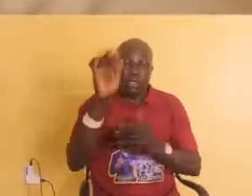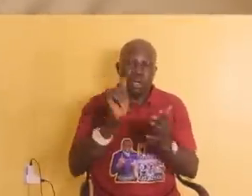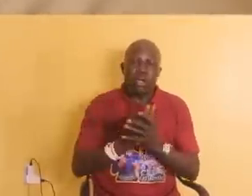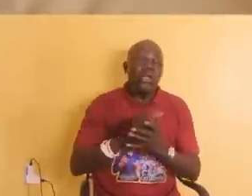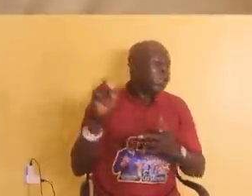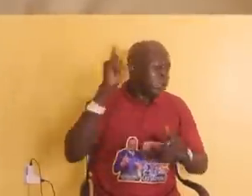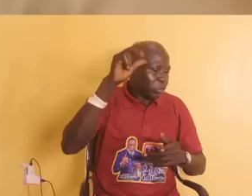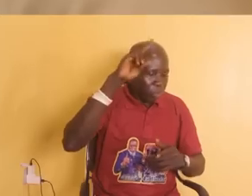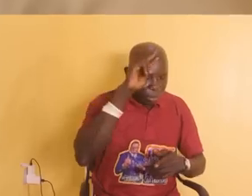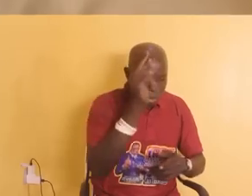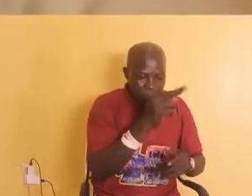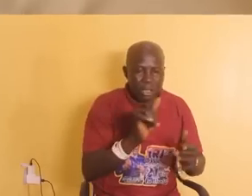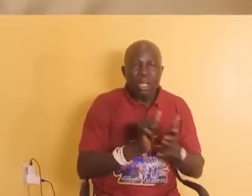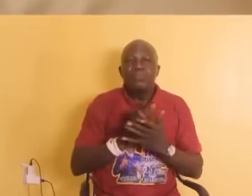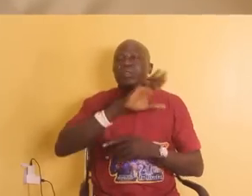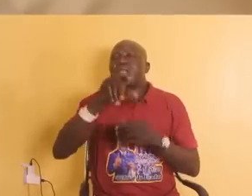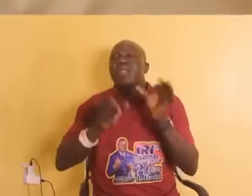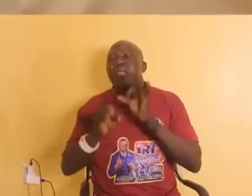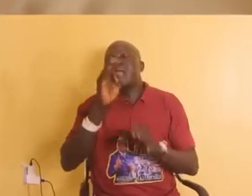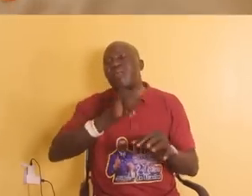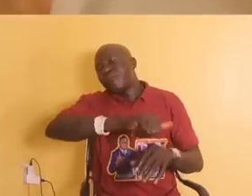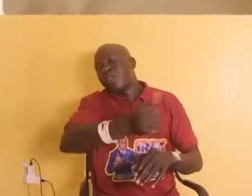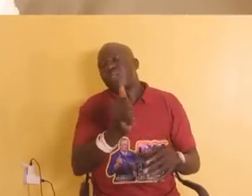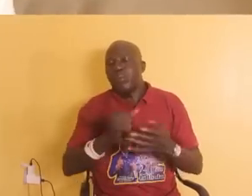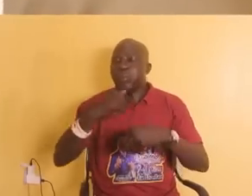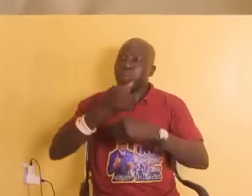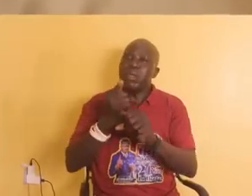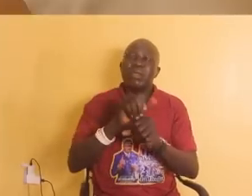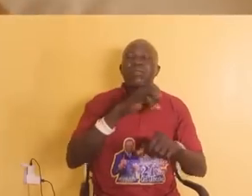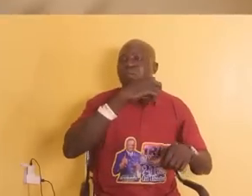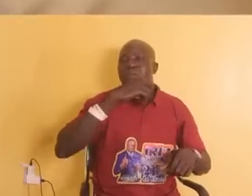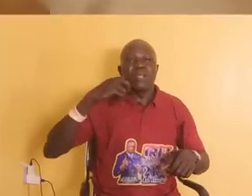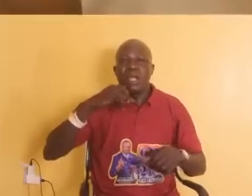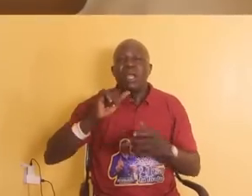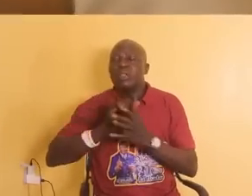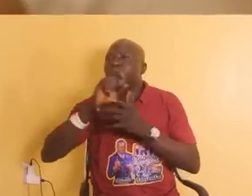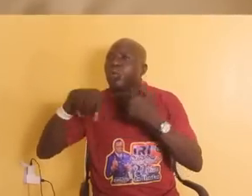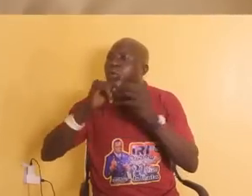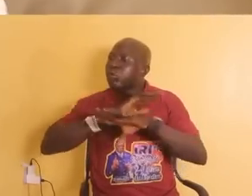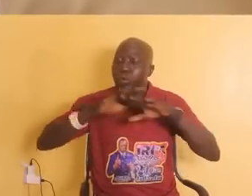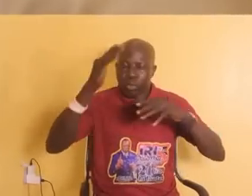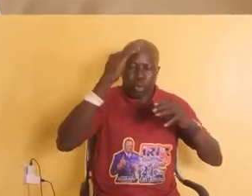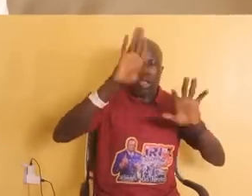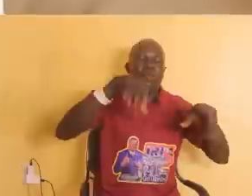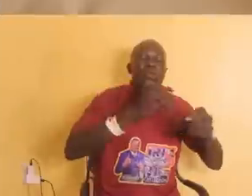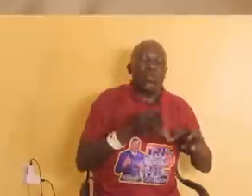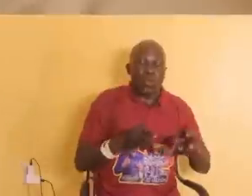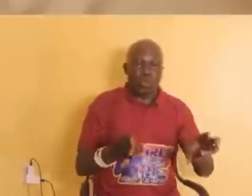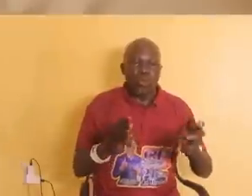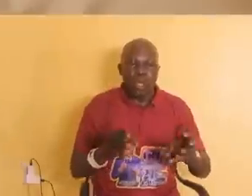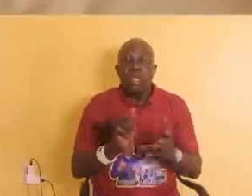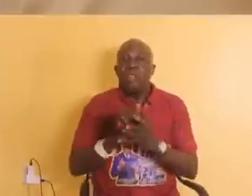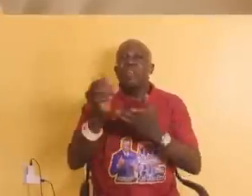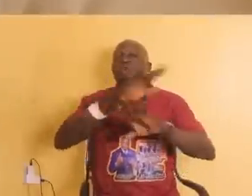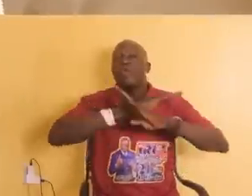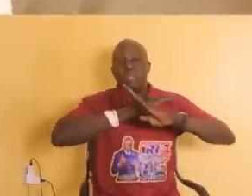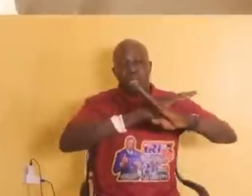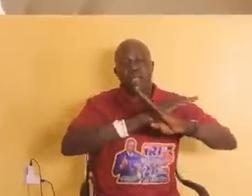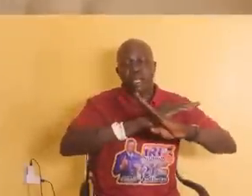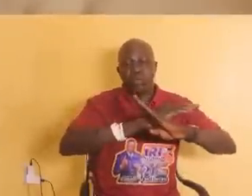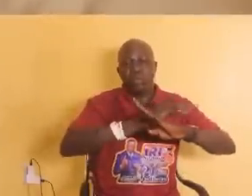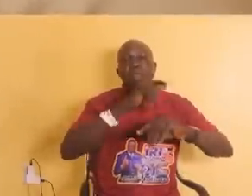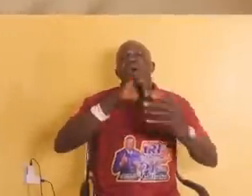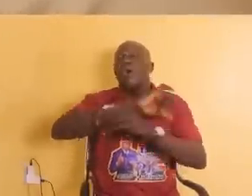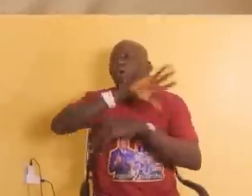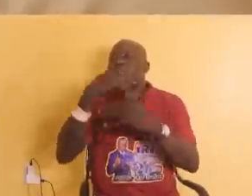God. Listen to me, sir. They make you desert. You will be as if you don't know the way. They will